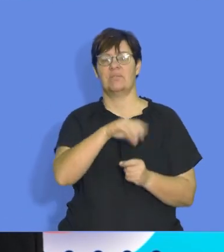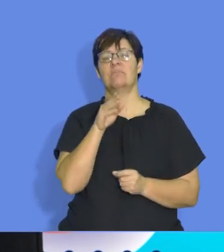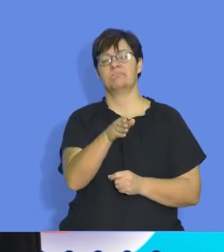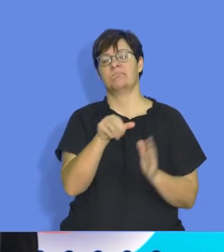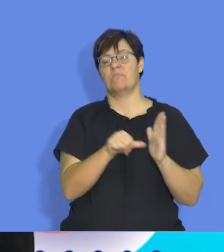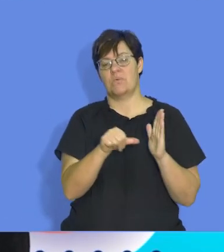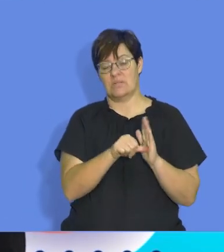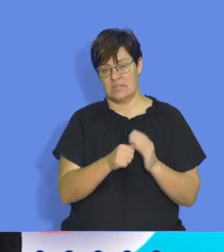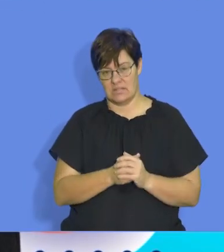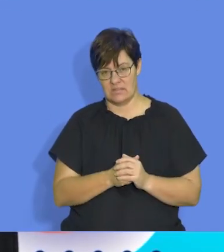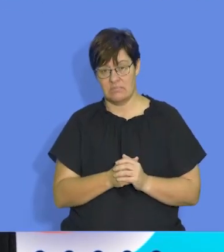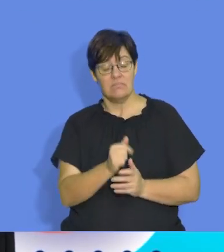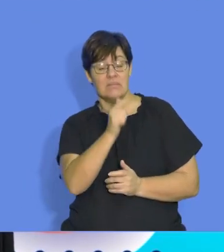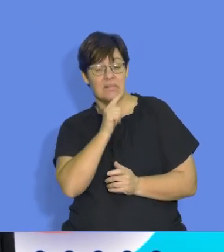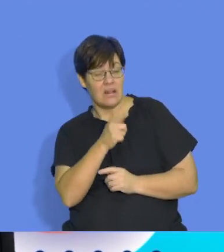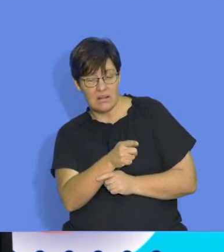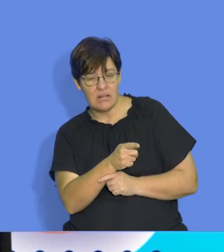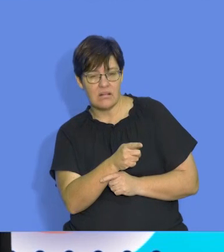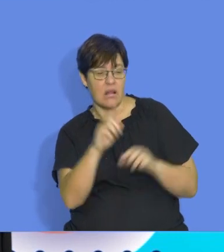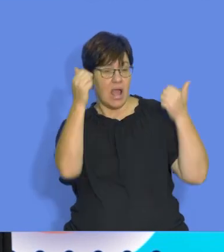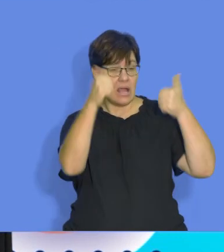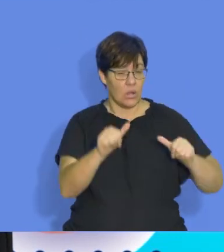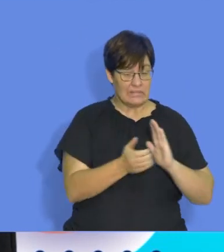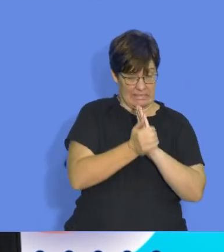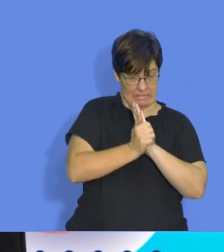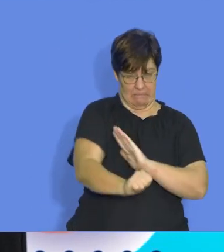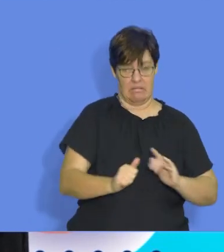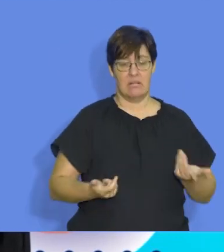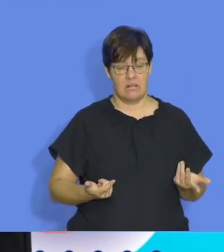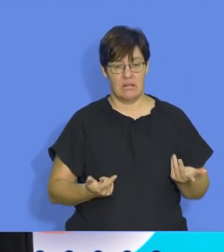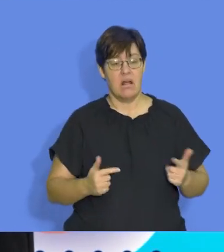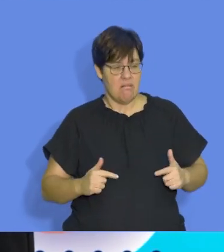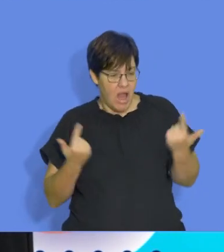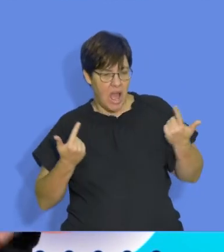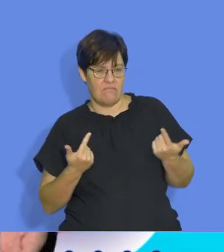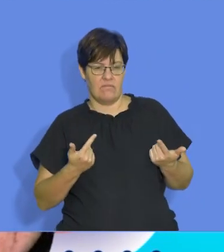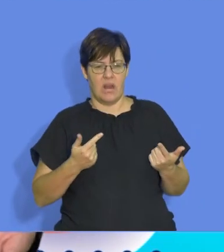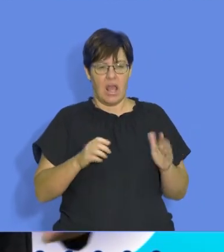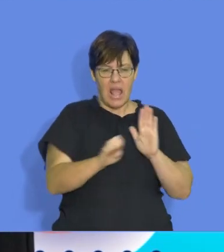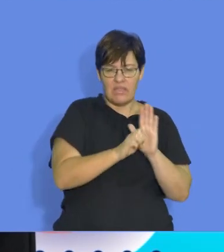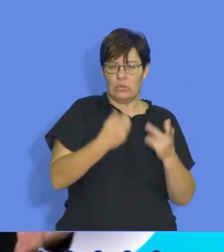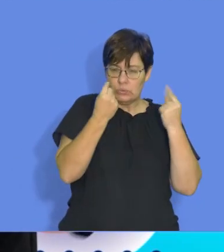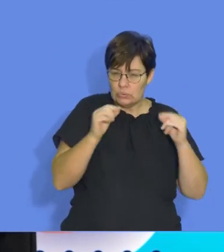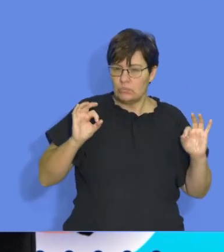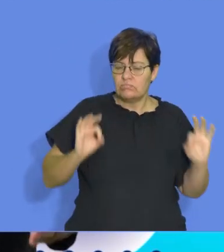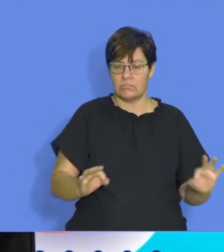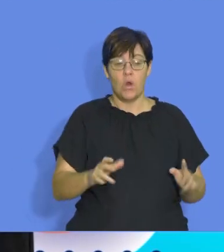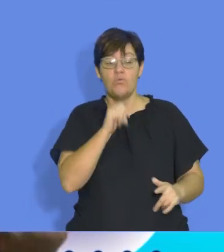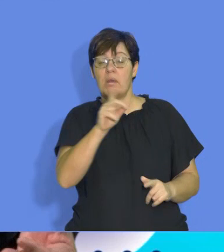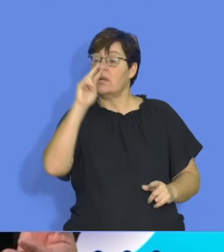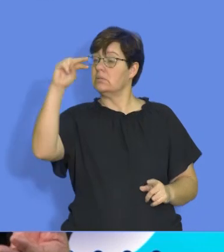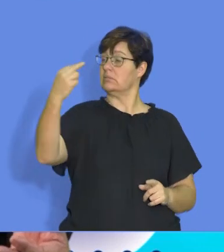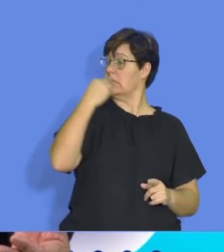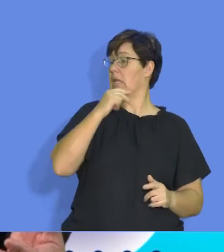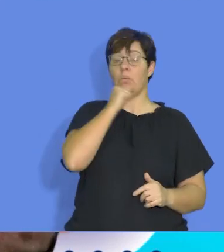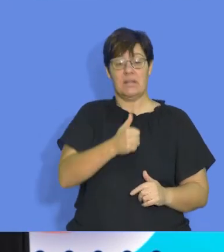work, where I told you accounting is a life skill. It teaches you ethics, to do the right thing even though nobody is